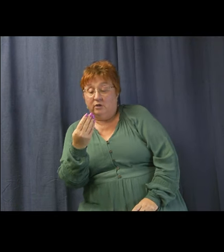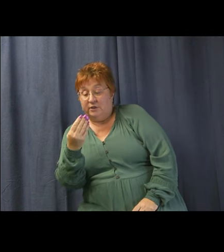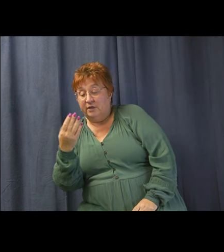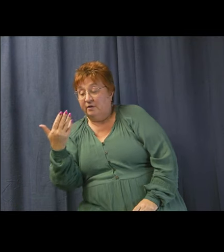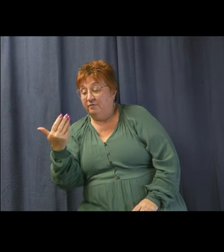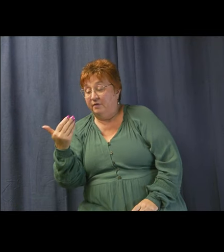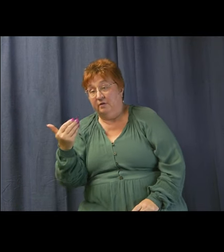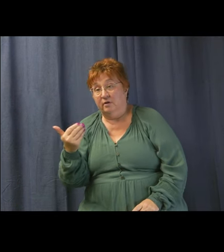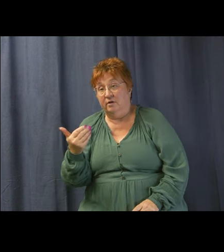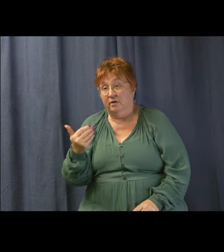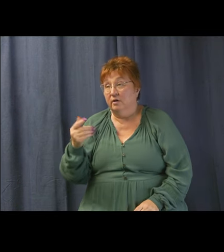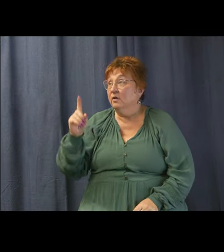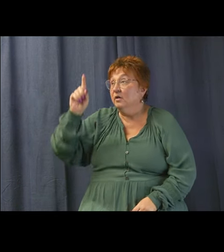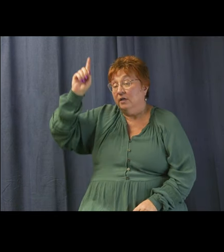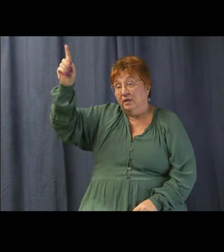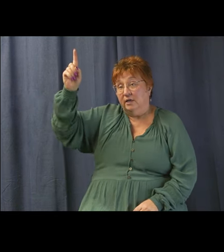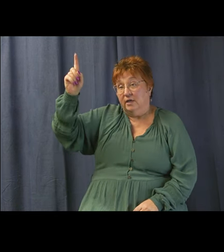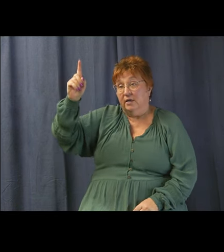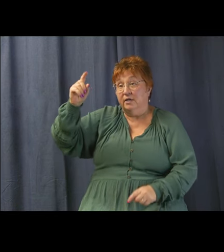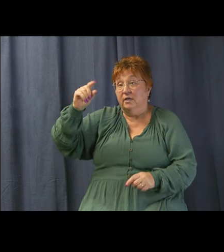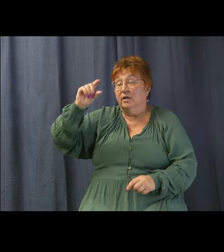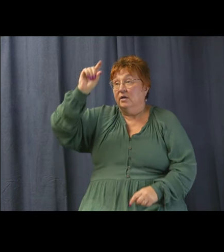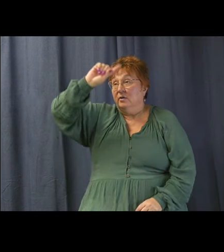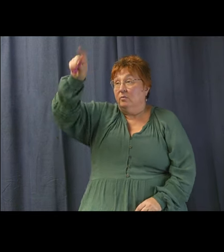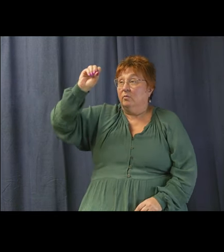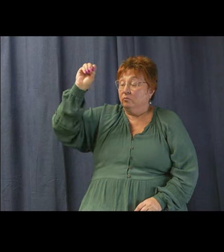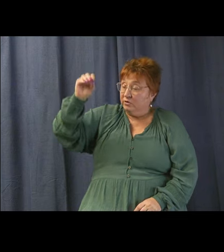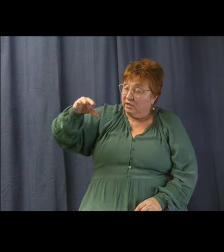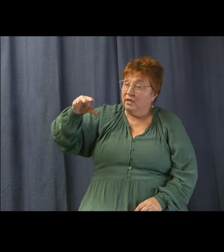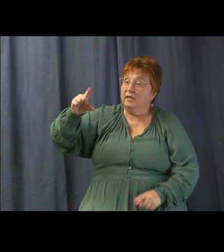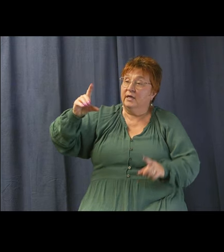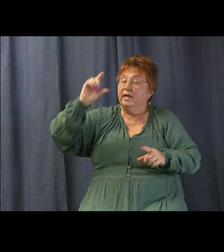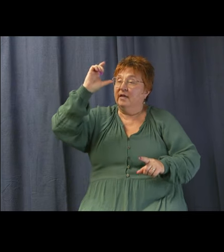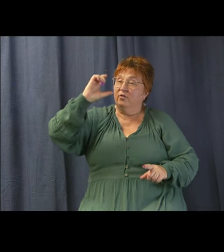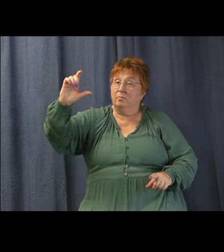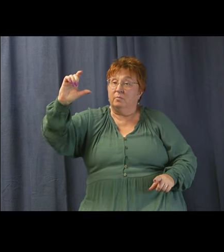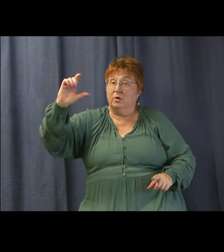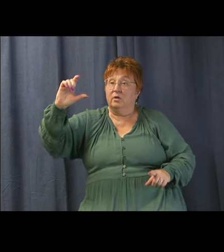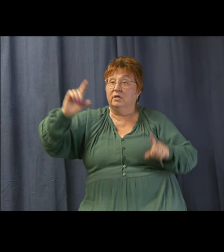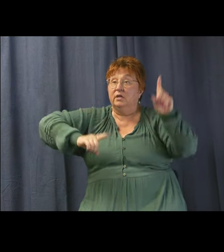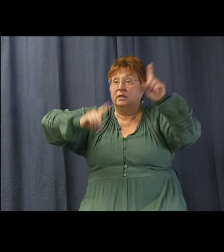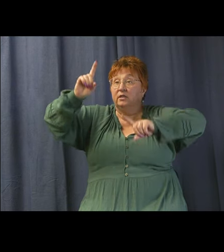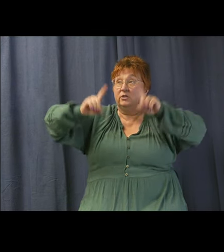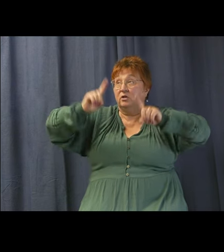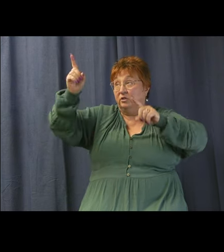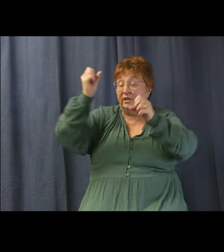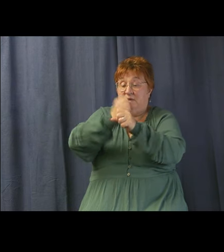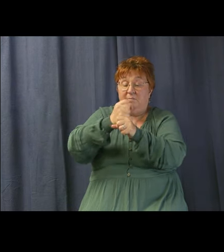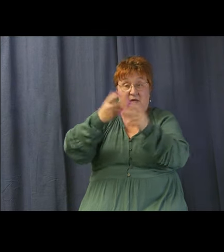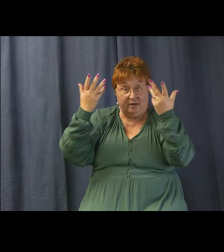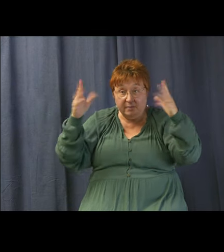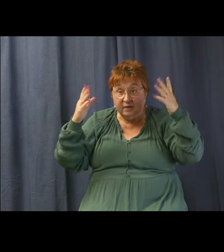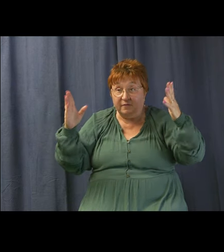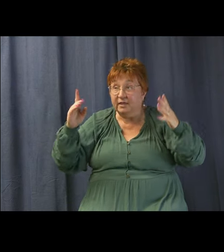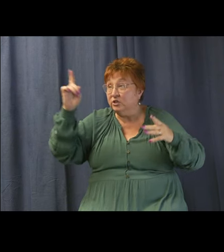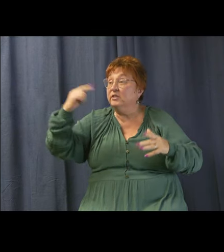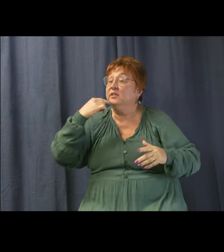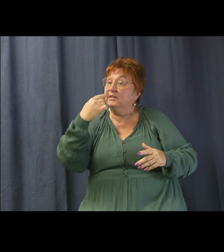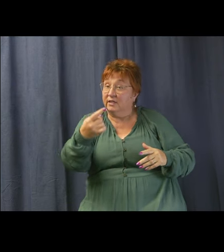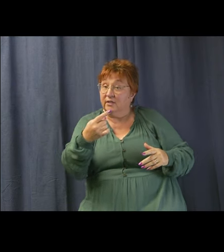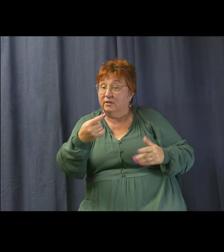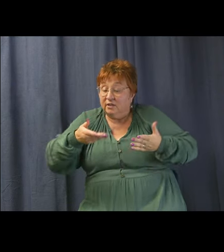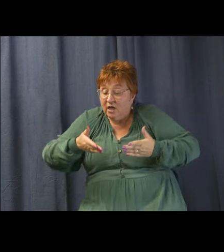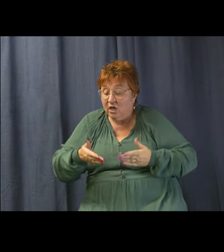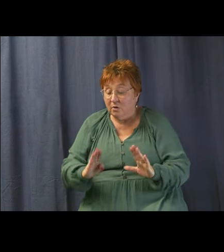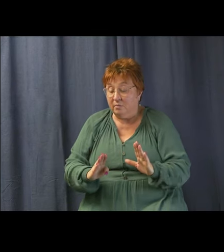says he creates the sun and the moon and the stars. And he says,